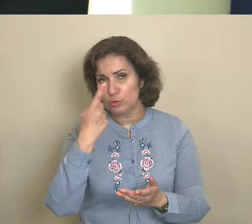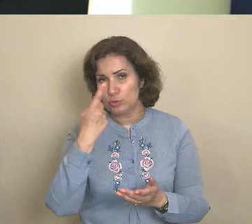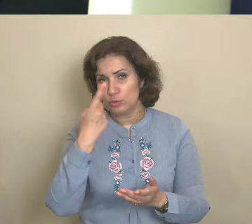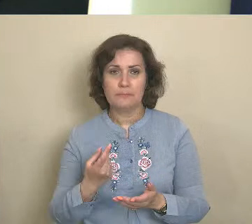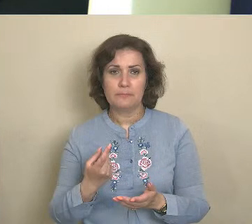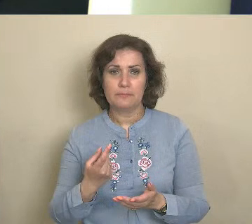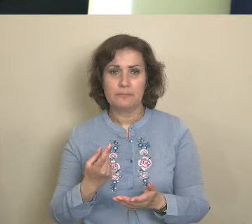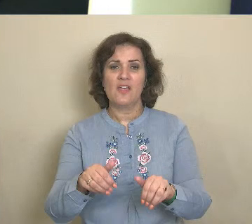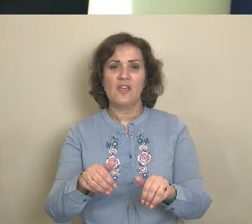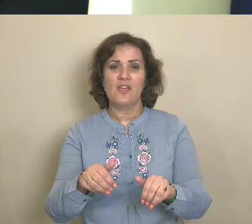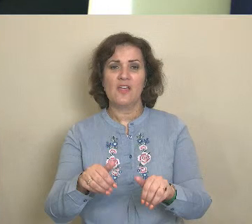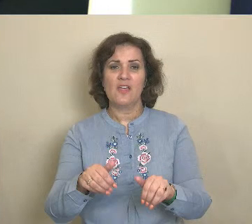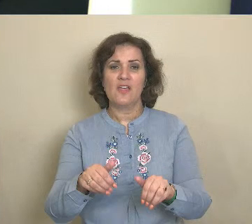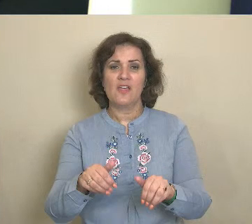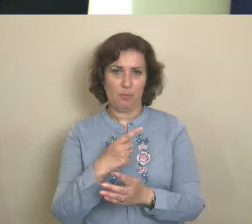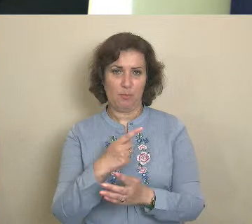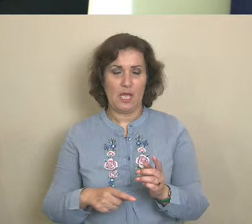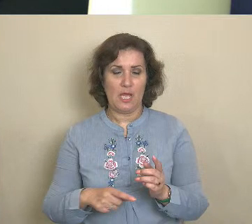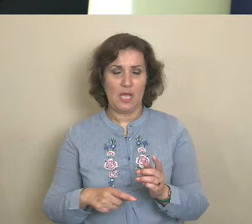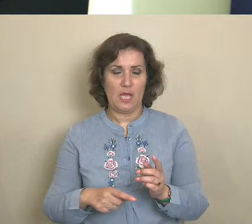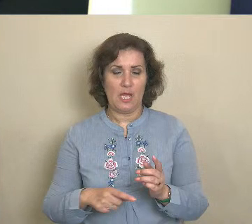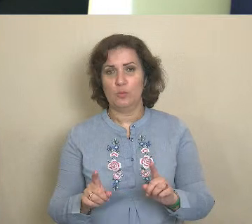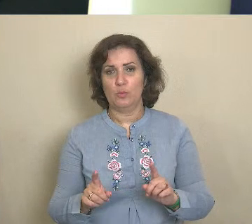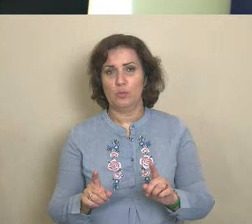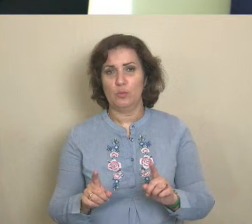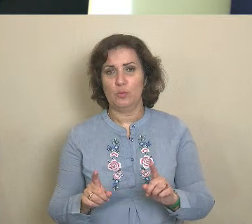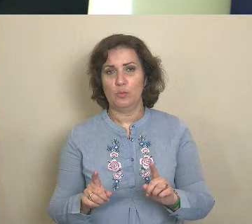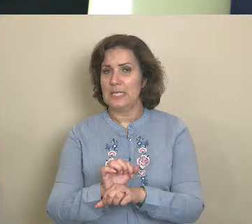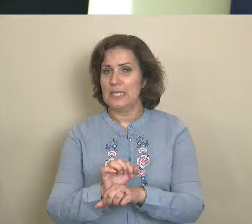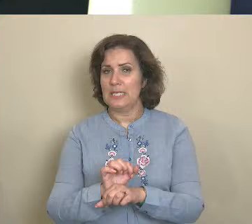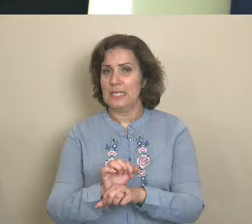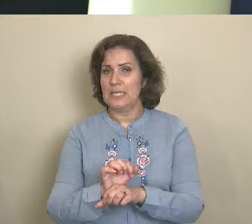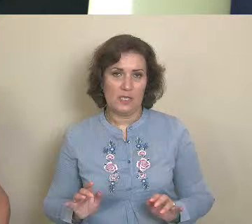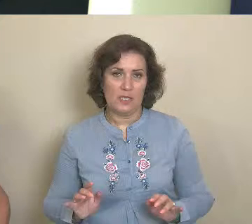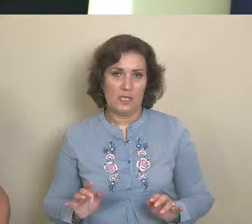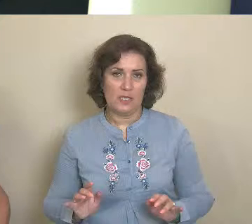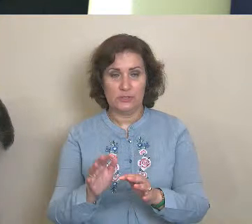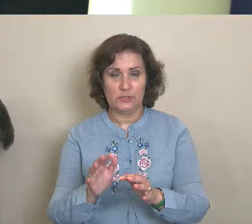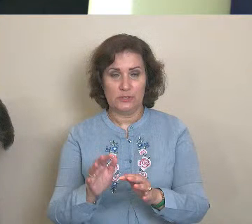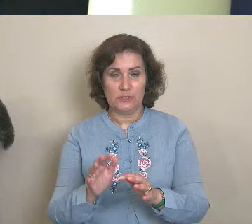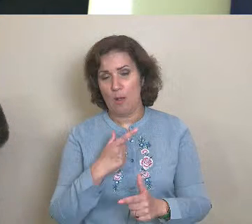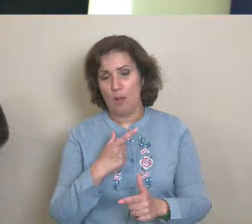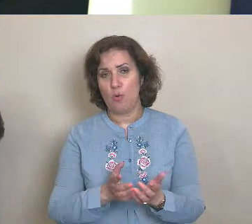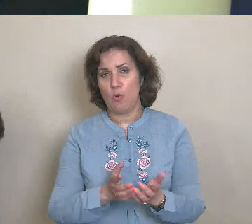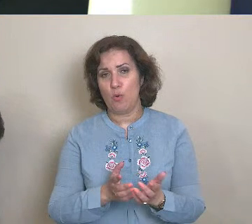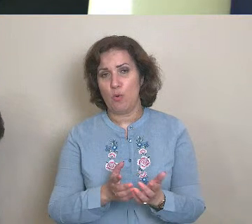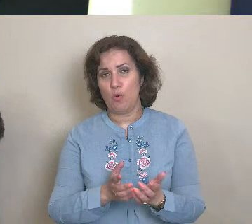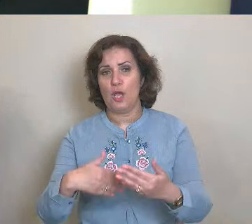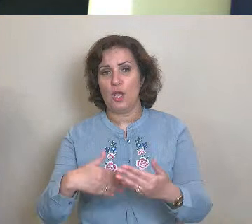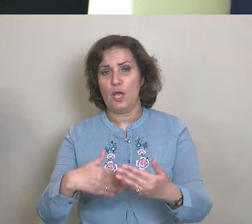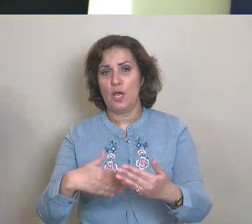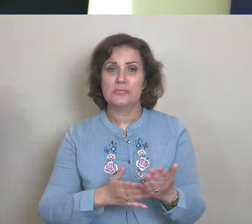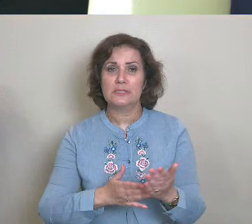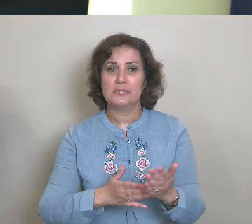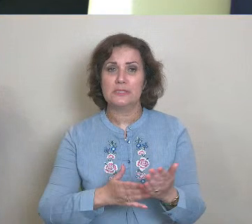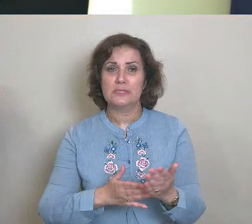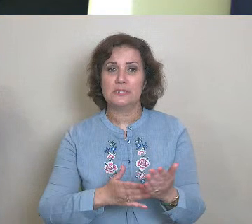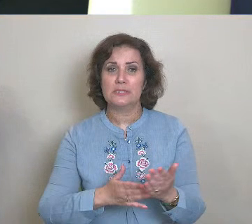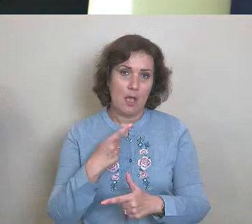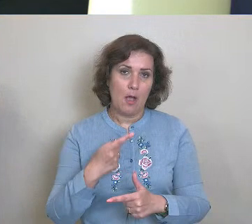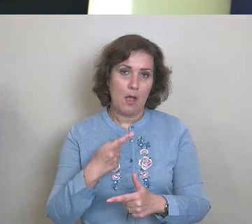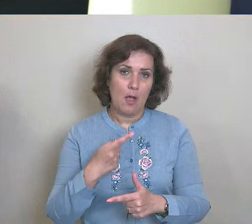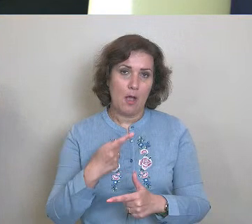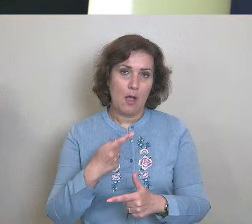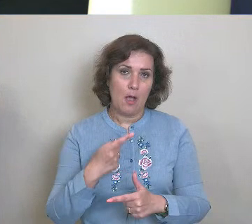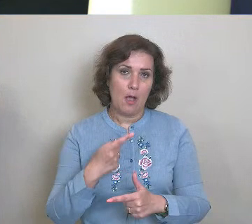commission is trying to find out how to resolve this issue, not to stop the process, either cancel their